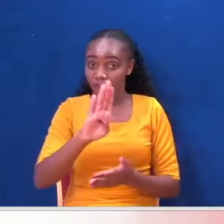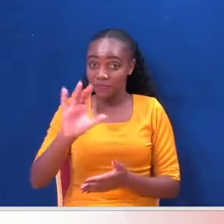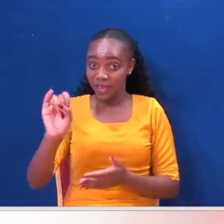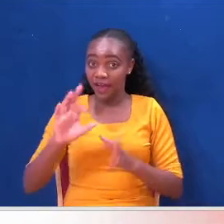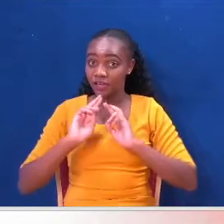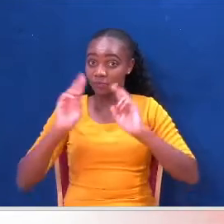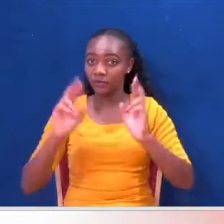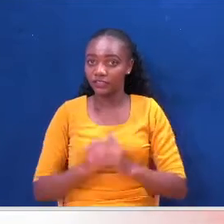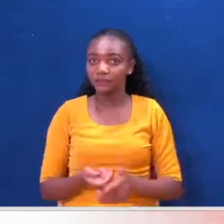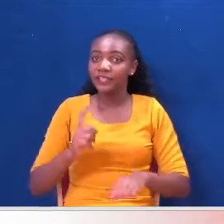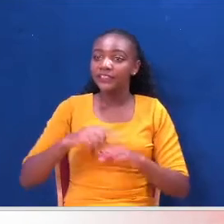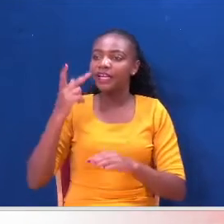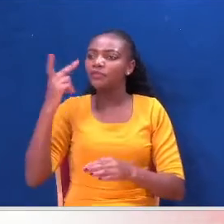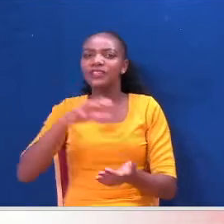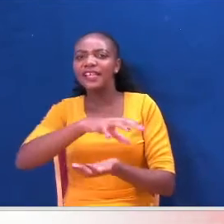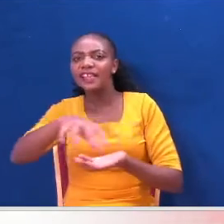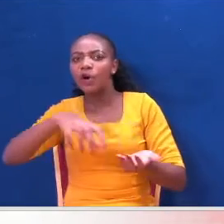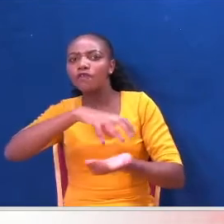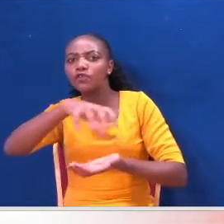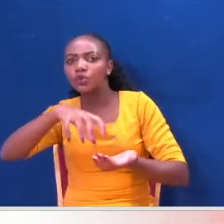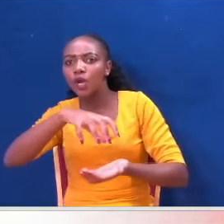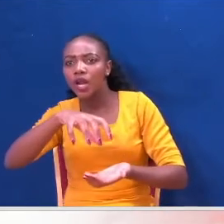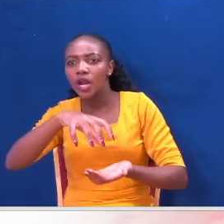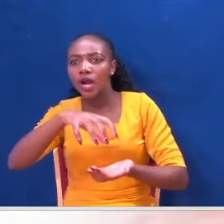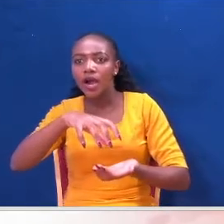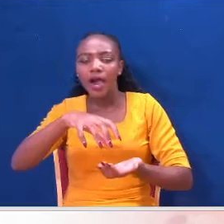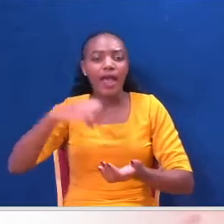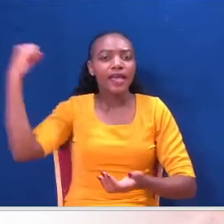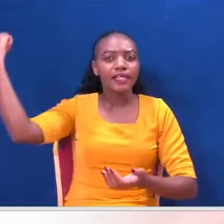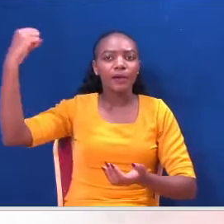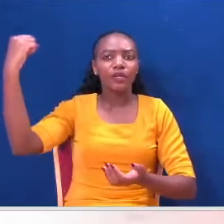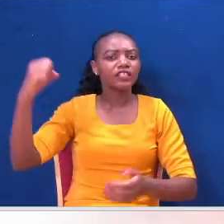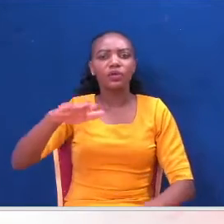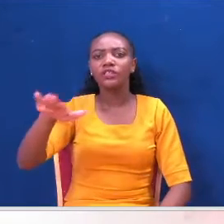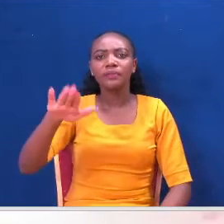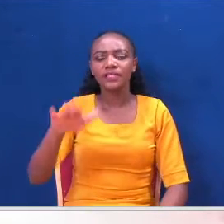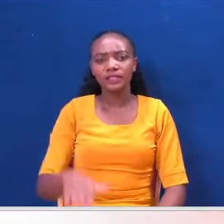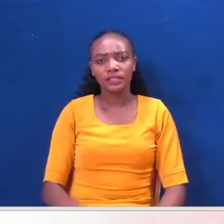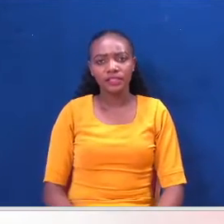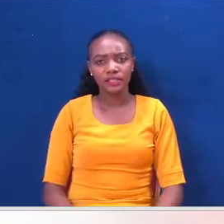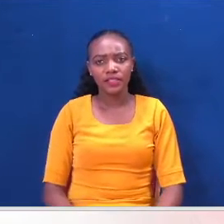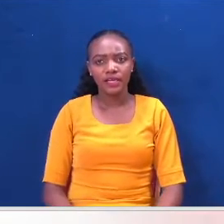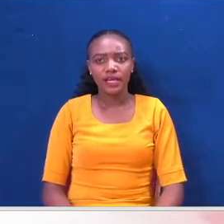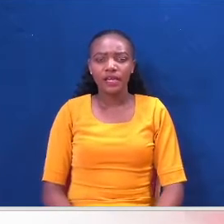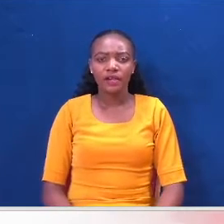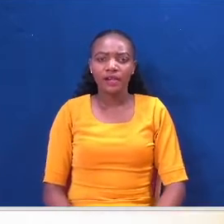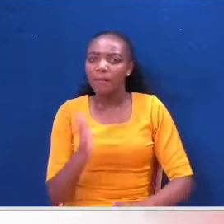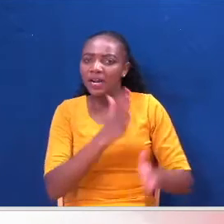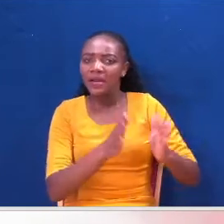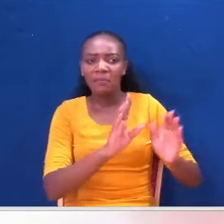see the confusion in the political space, the